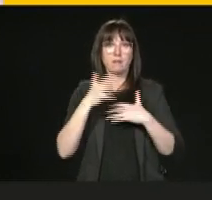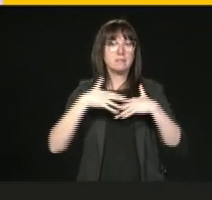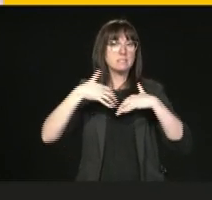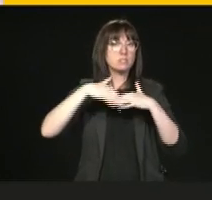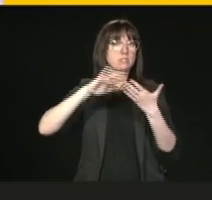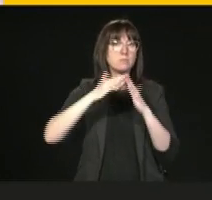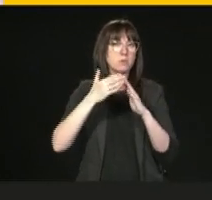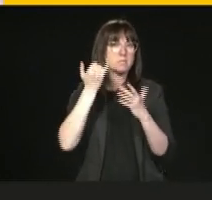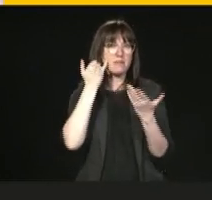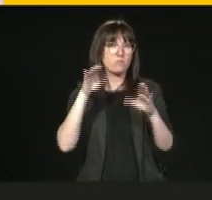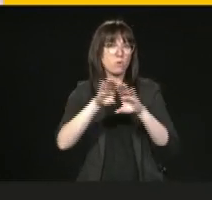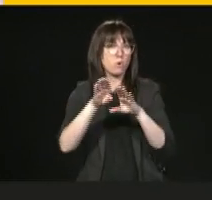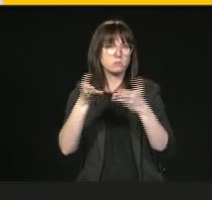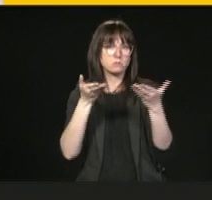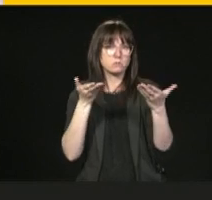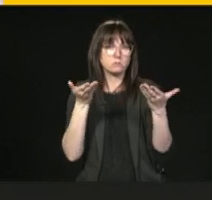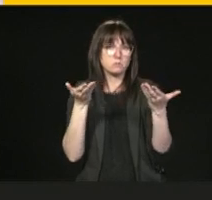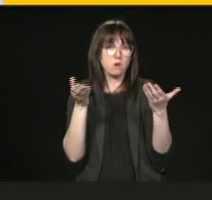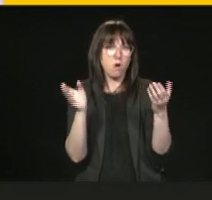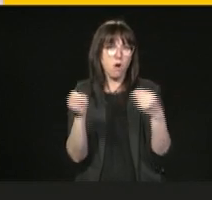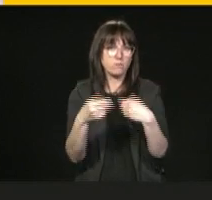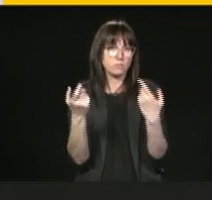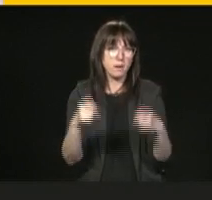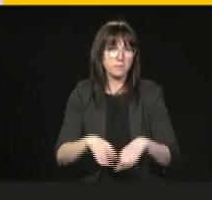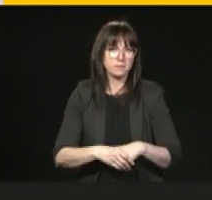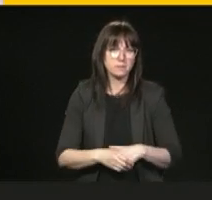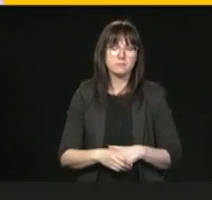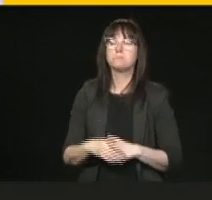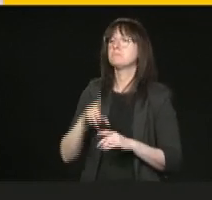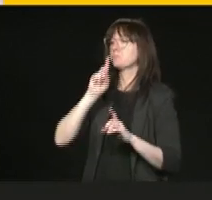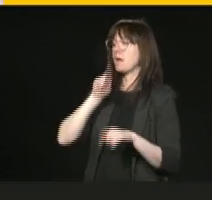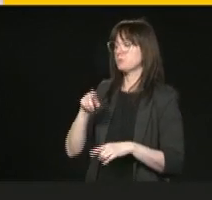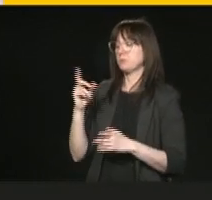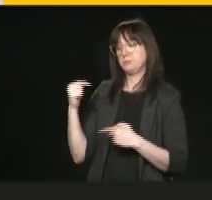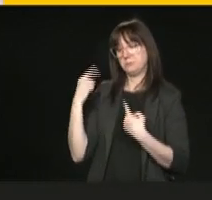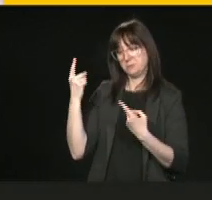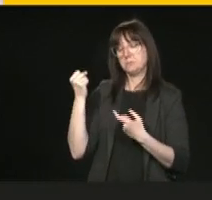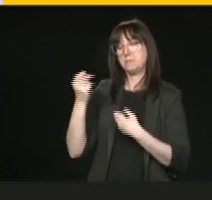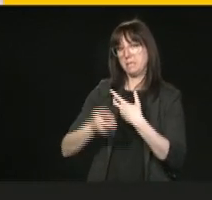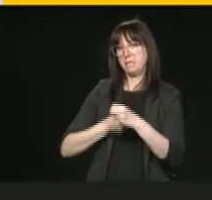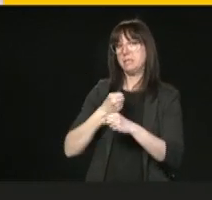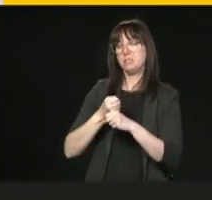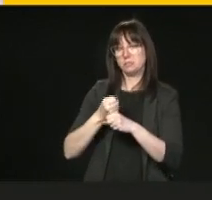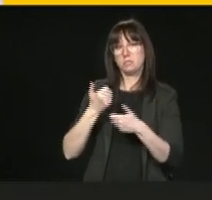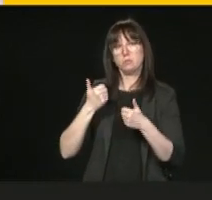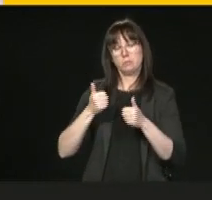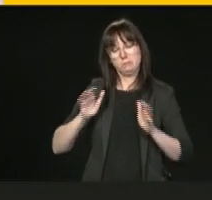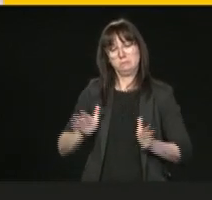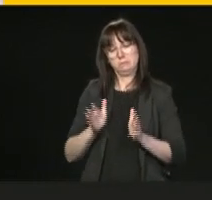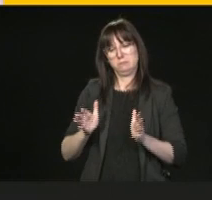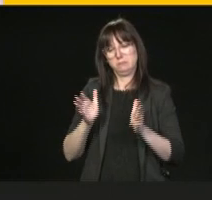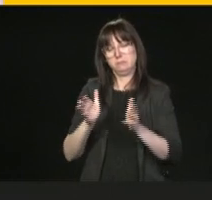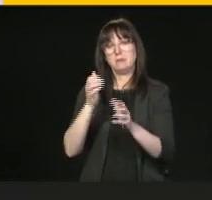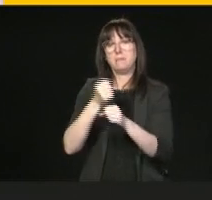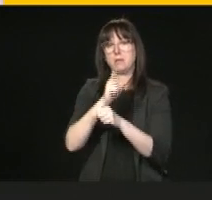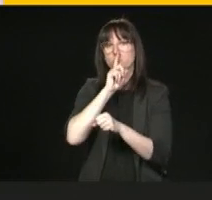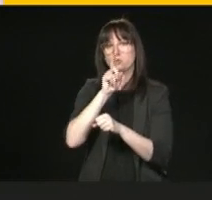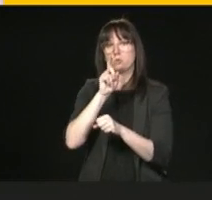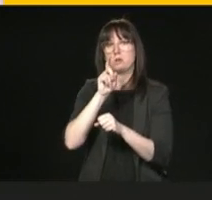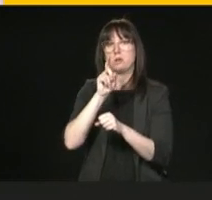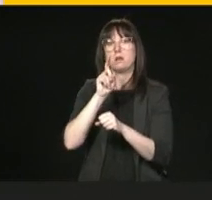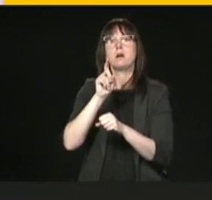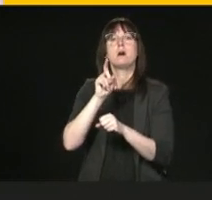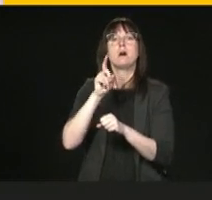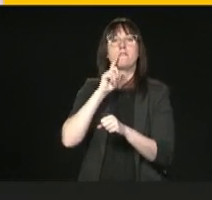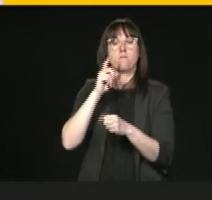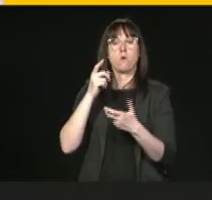communities? Over the past years, we have made significant efforts to ensure that what people can access in